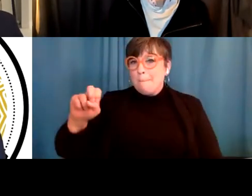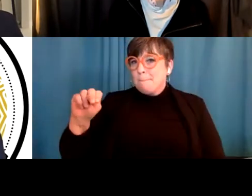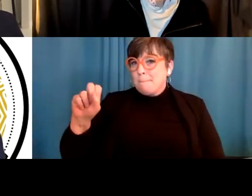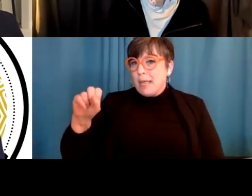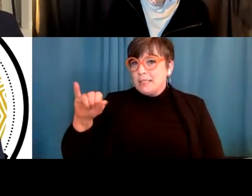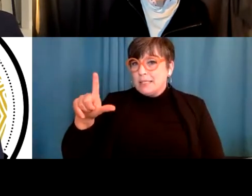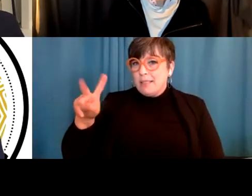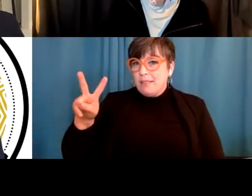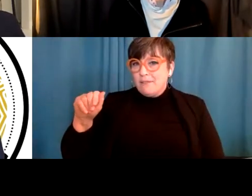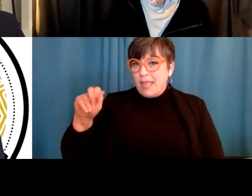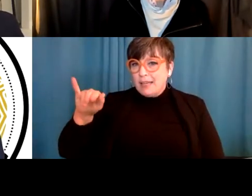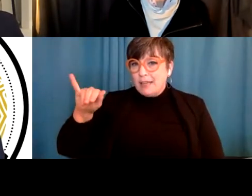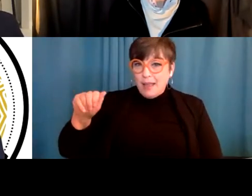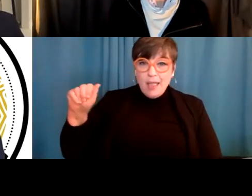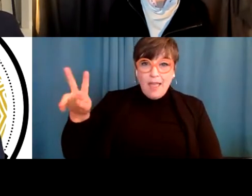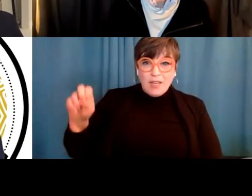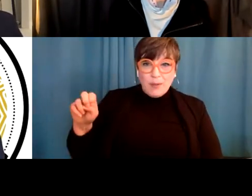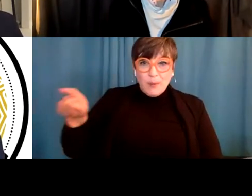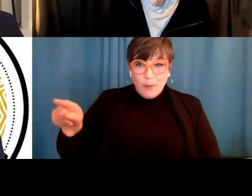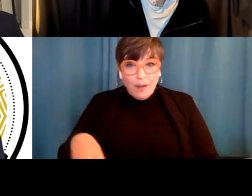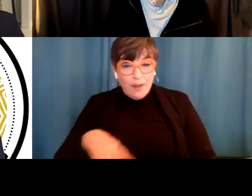Pat's, by Professor Williams,